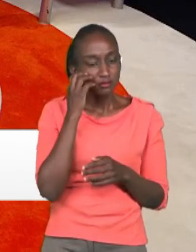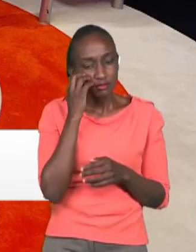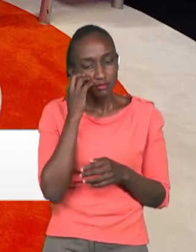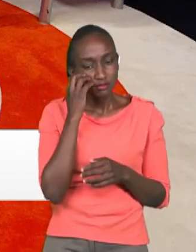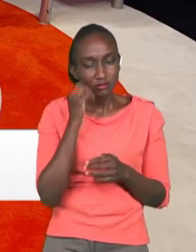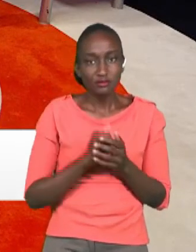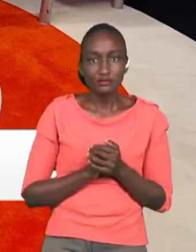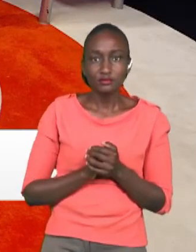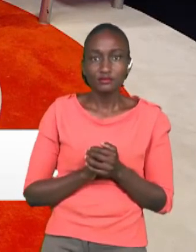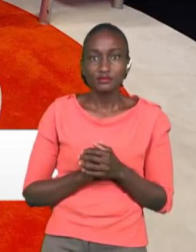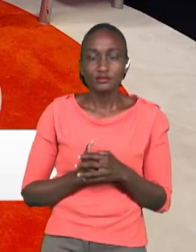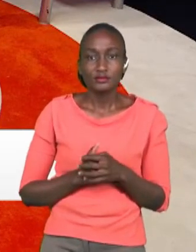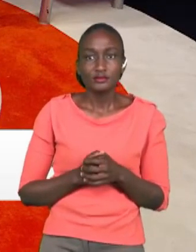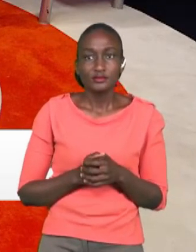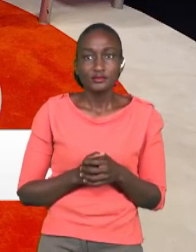Yes.